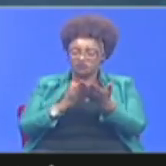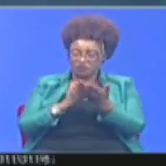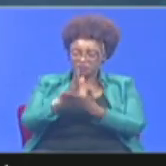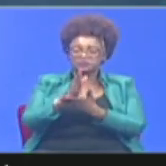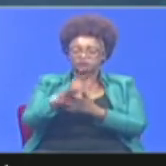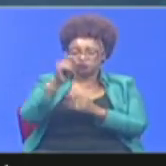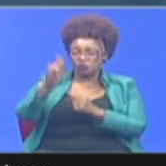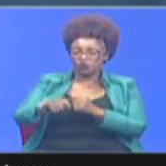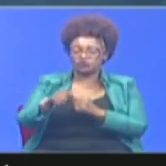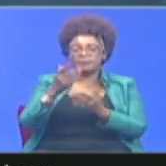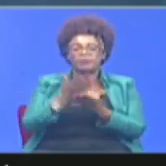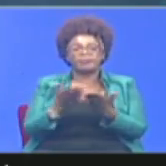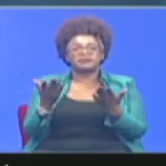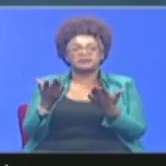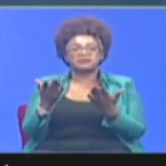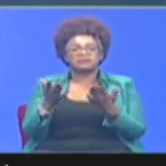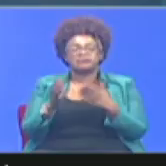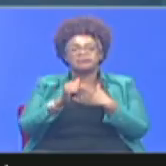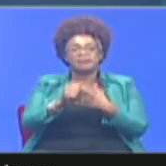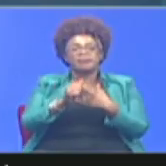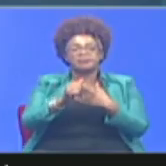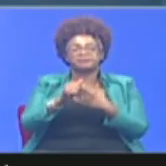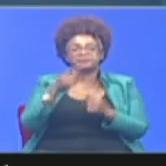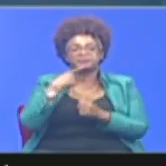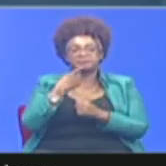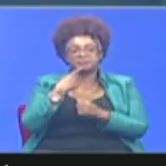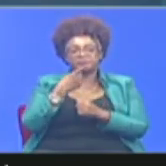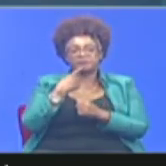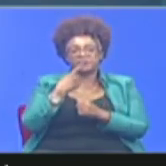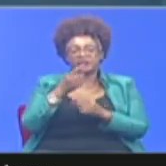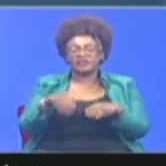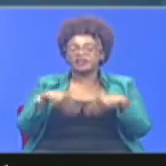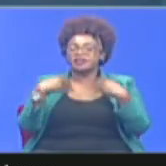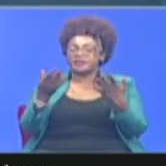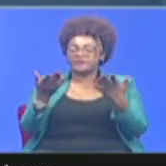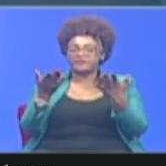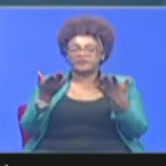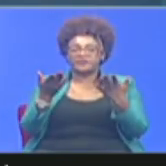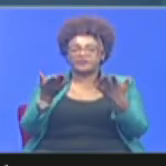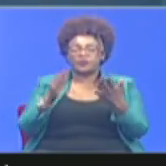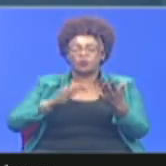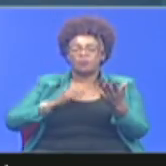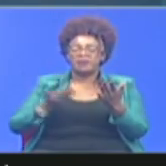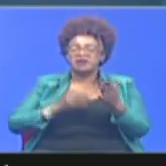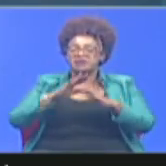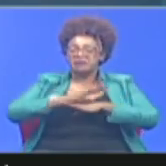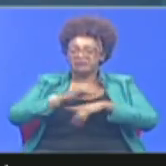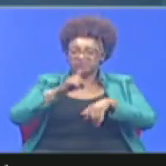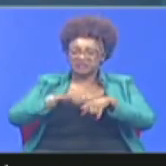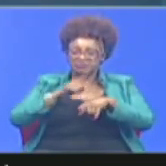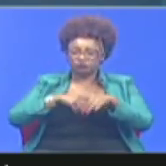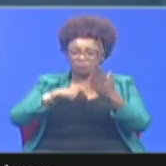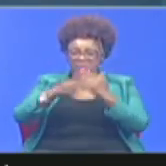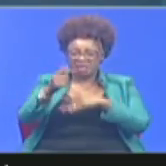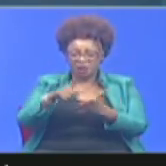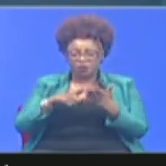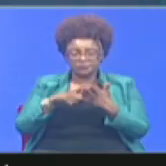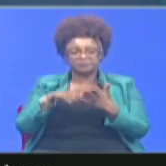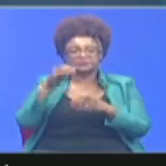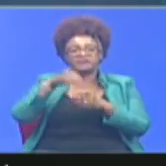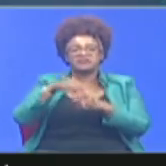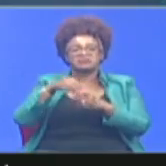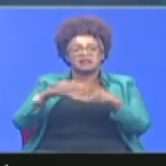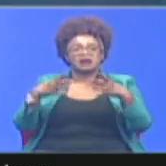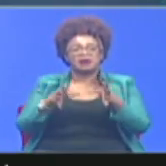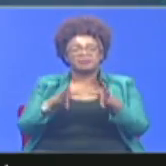auction the property. Its leadership further says that they gave the aggrieved woman enough time to repay the loan. The investment company has also